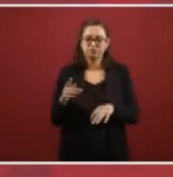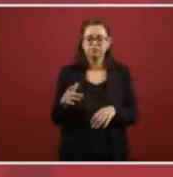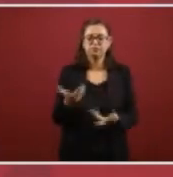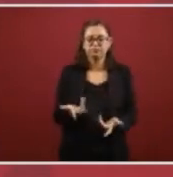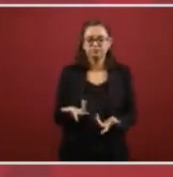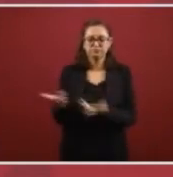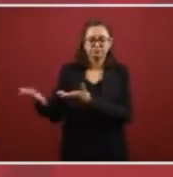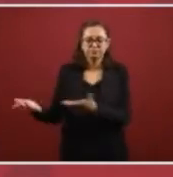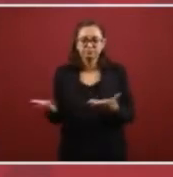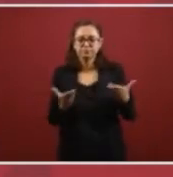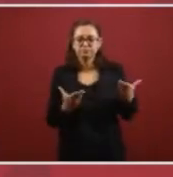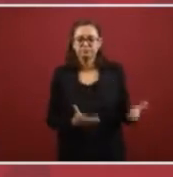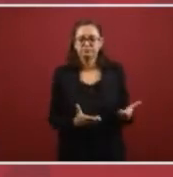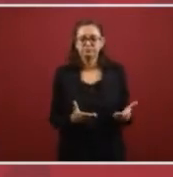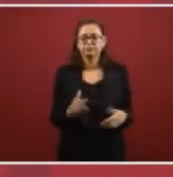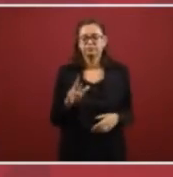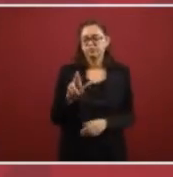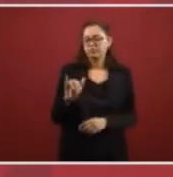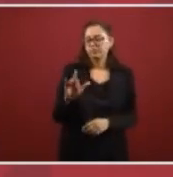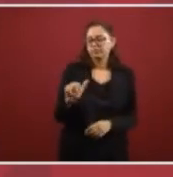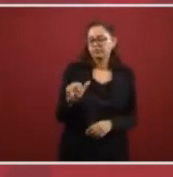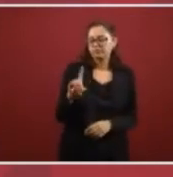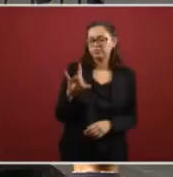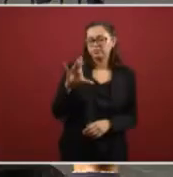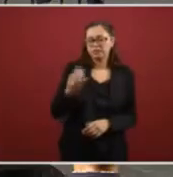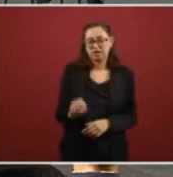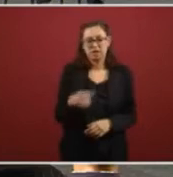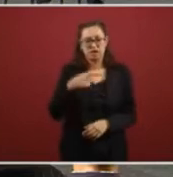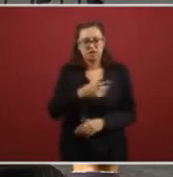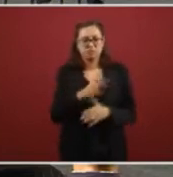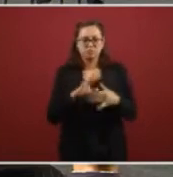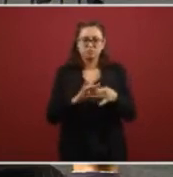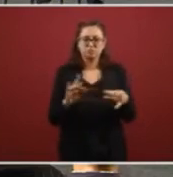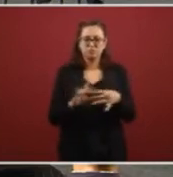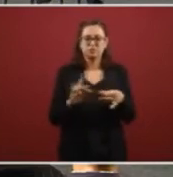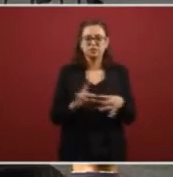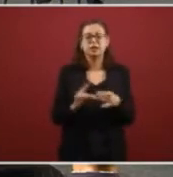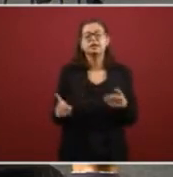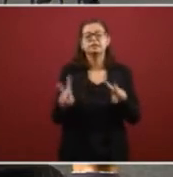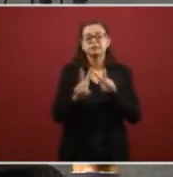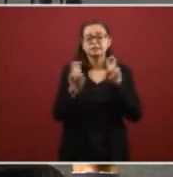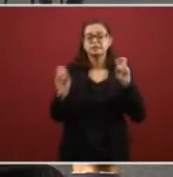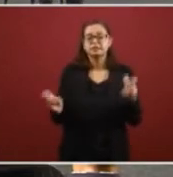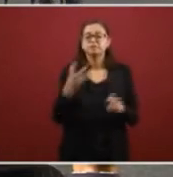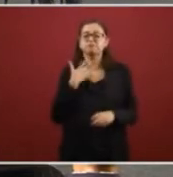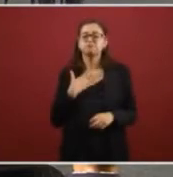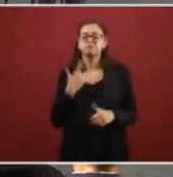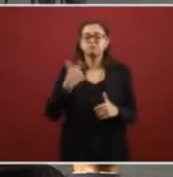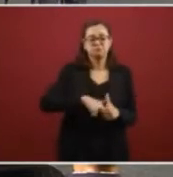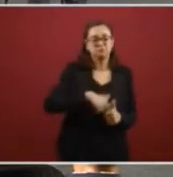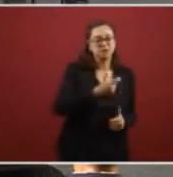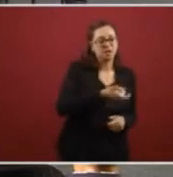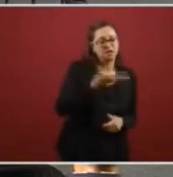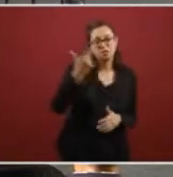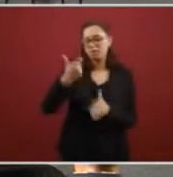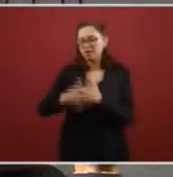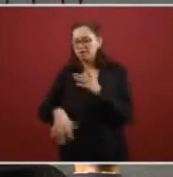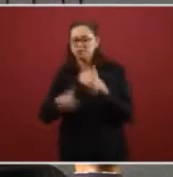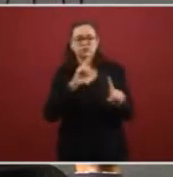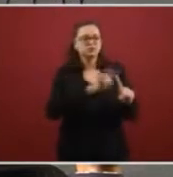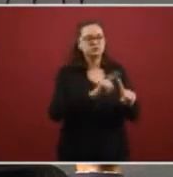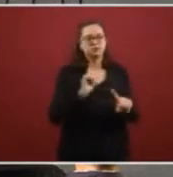very important for us to strengthen. So we're going to talk to Ricardo to let us know what the prices